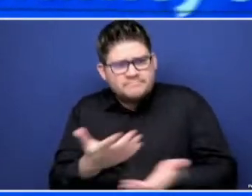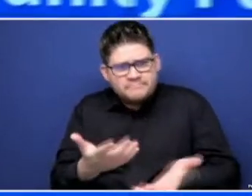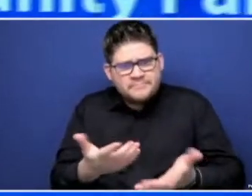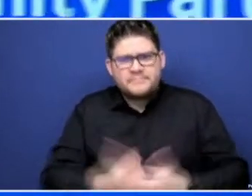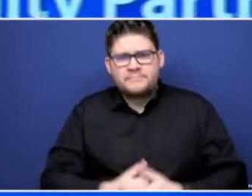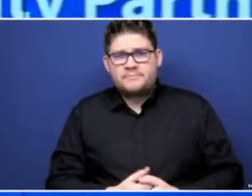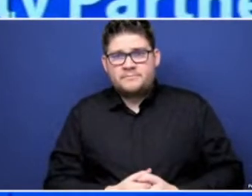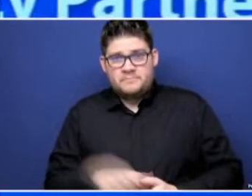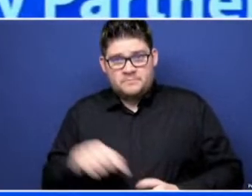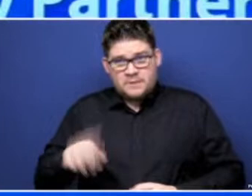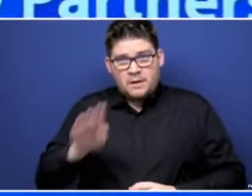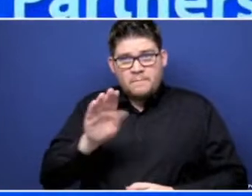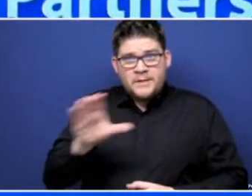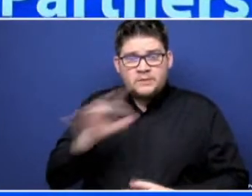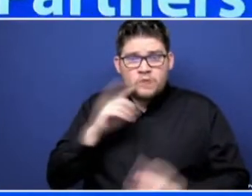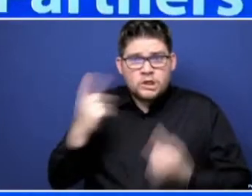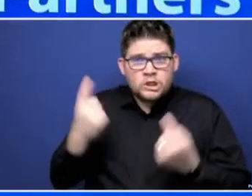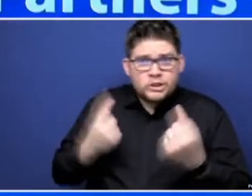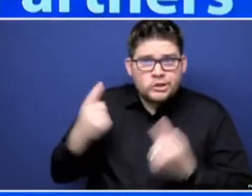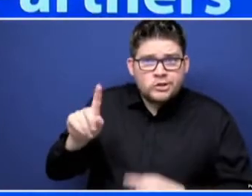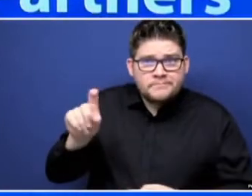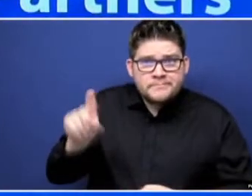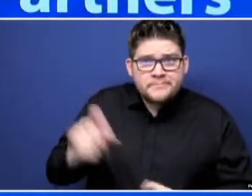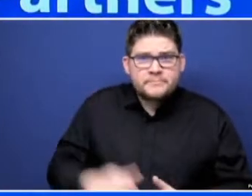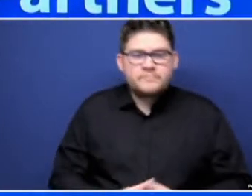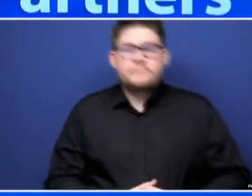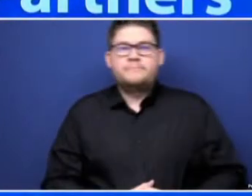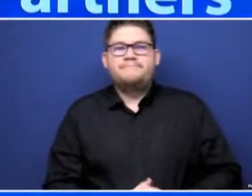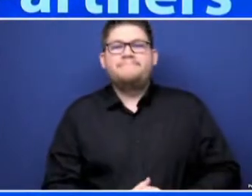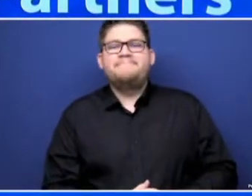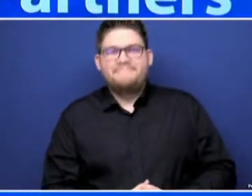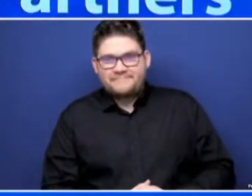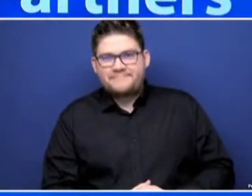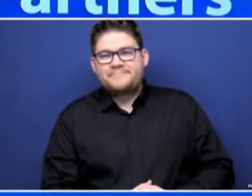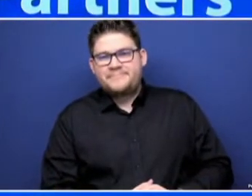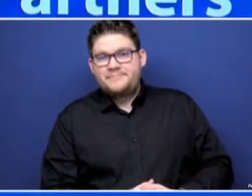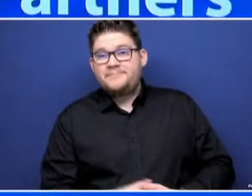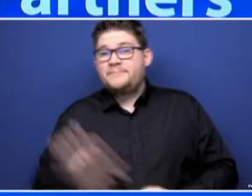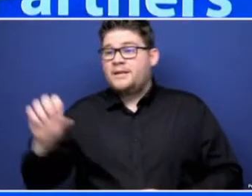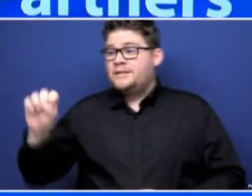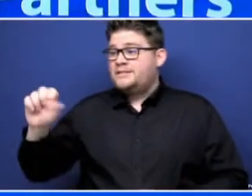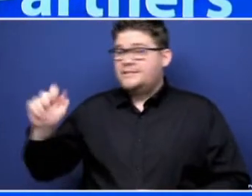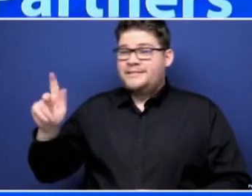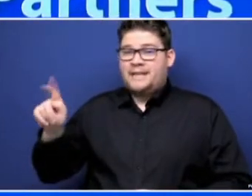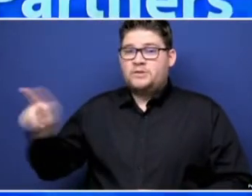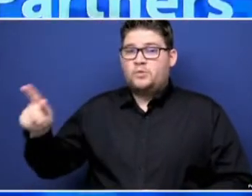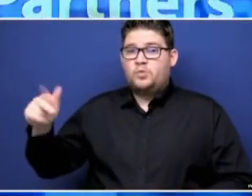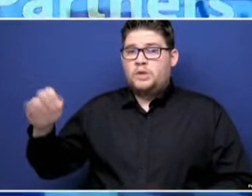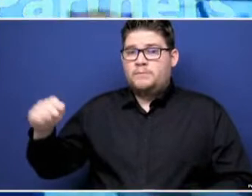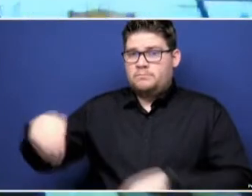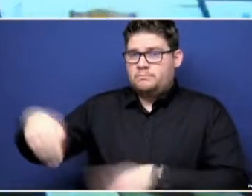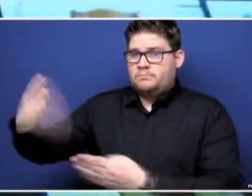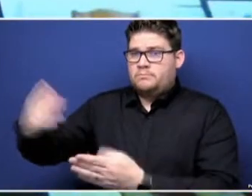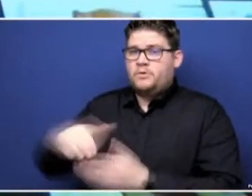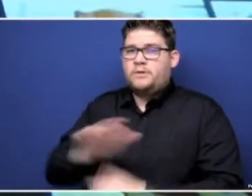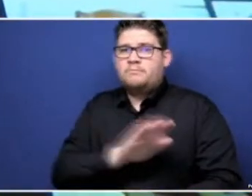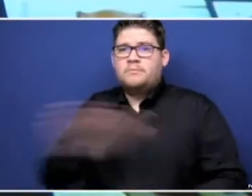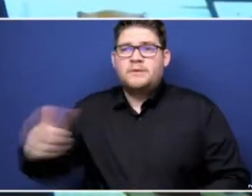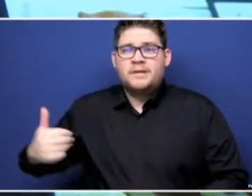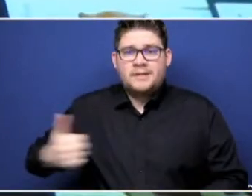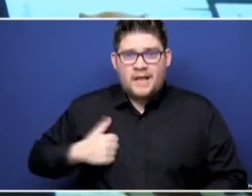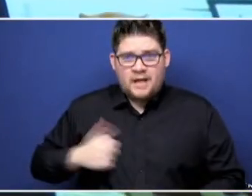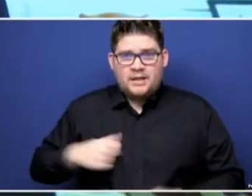export ban by the European Union isn't going to affect our vaccine supply? I don't quite get why it